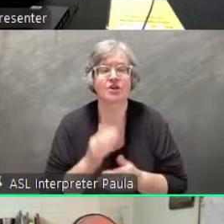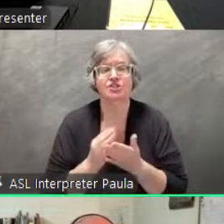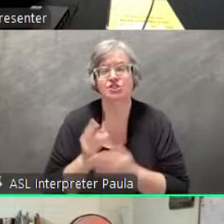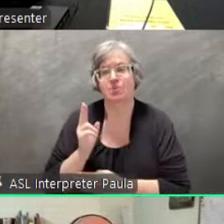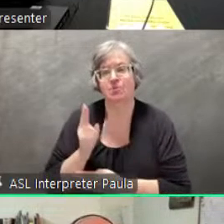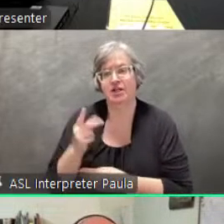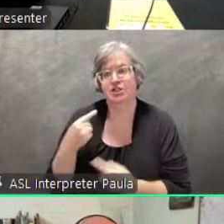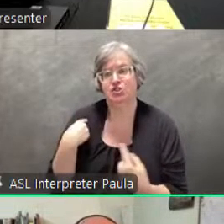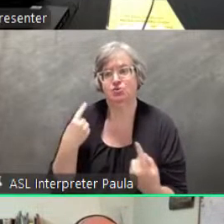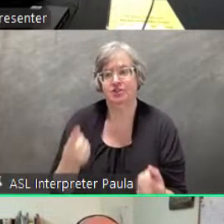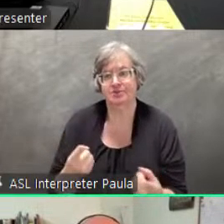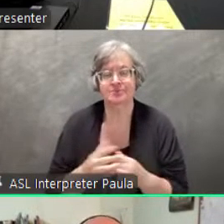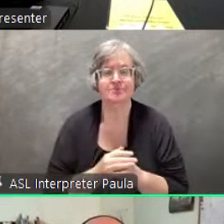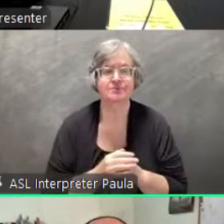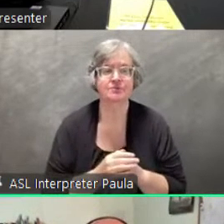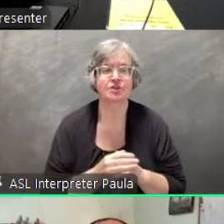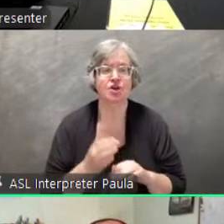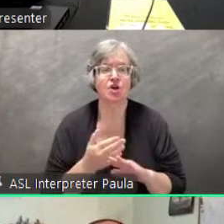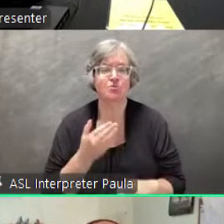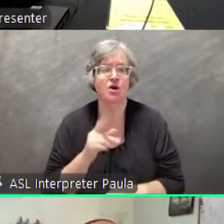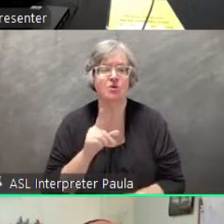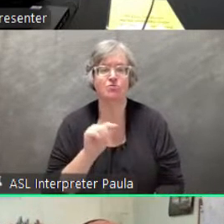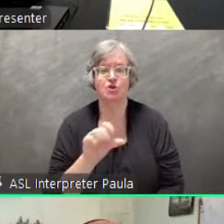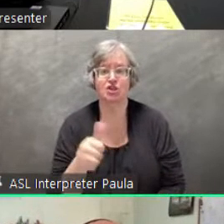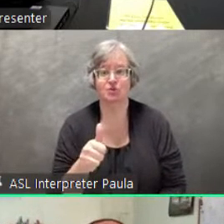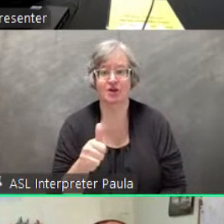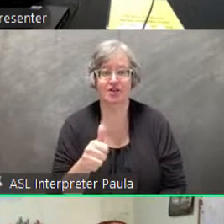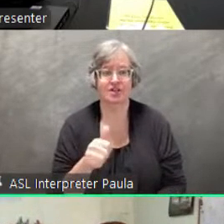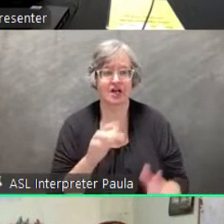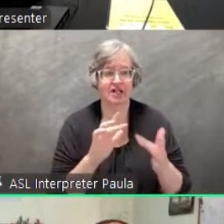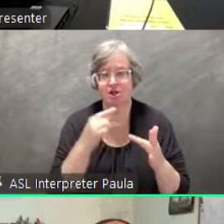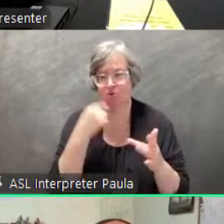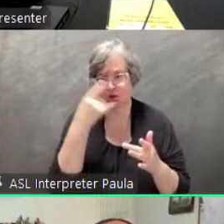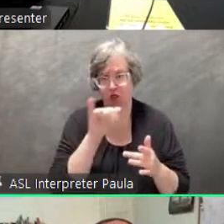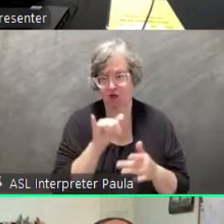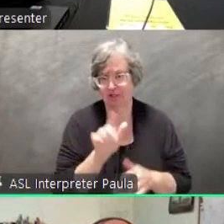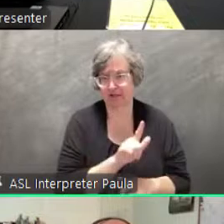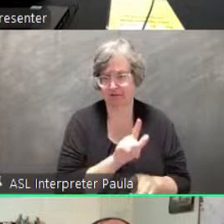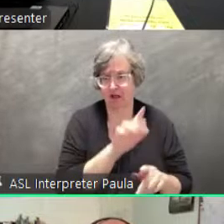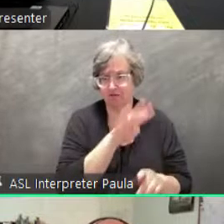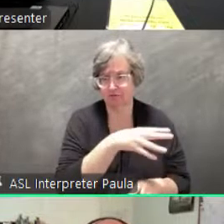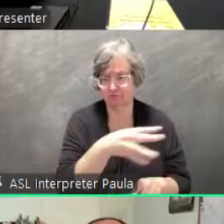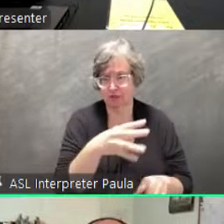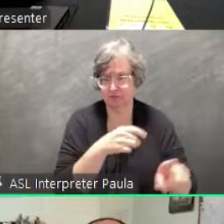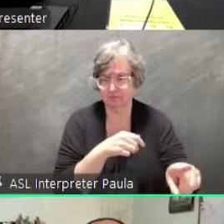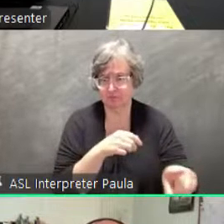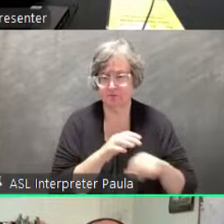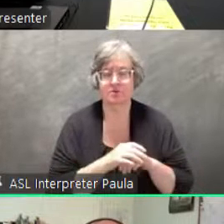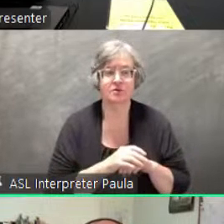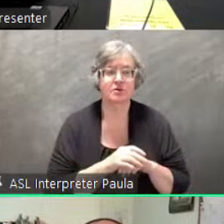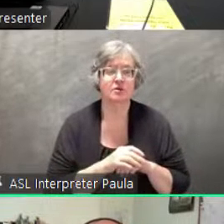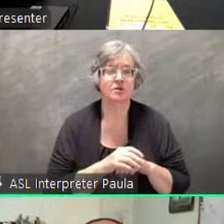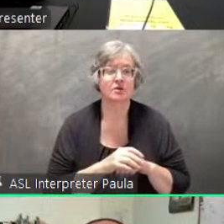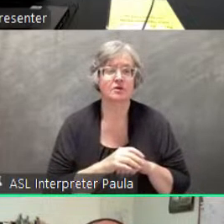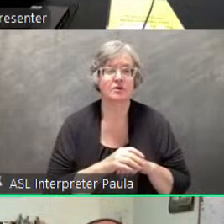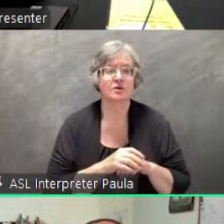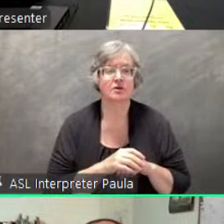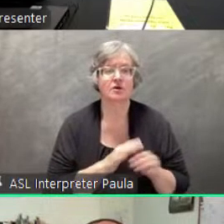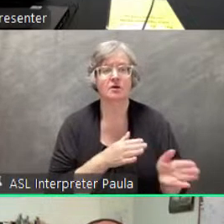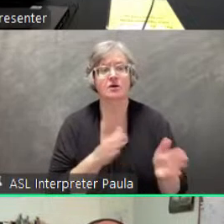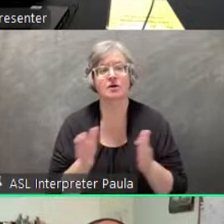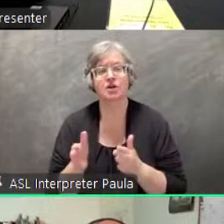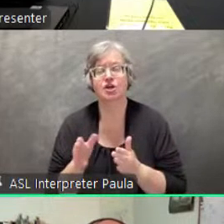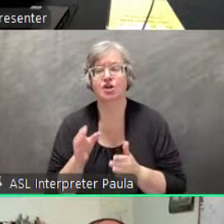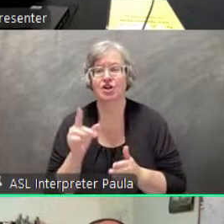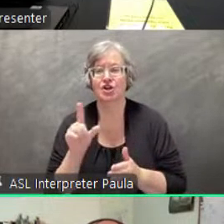history. Before 2010, your network looked like the map on the left. And then by